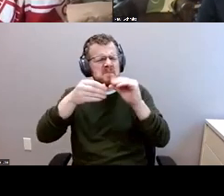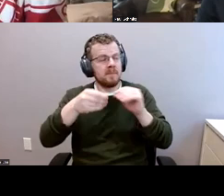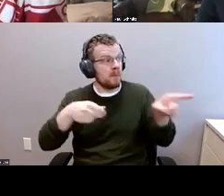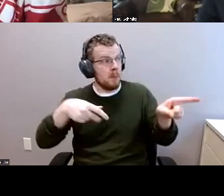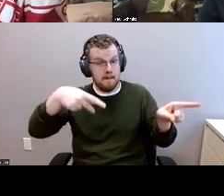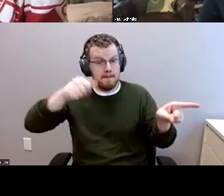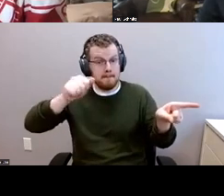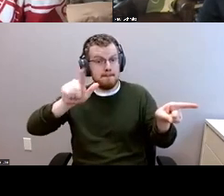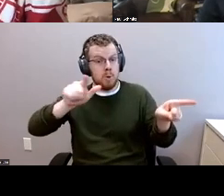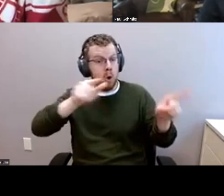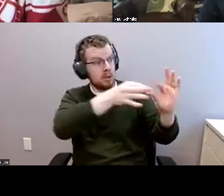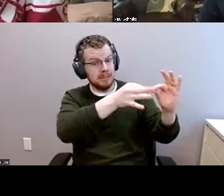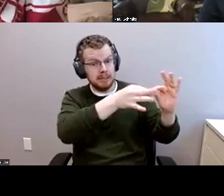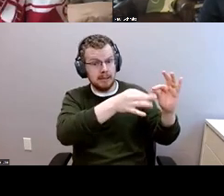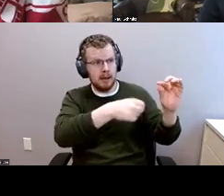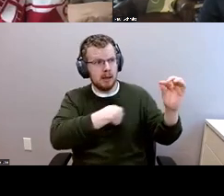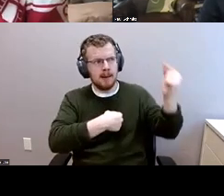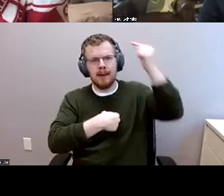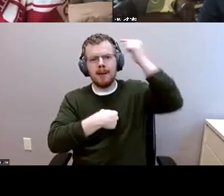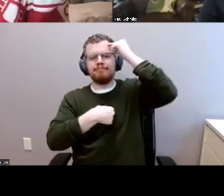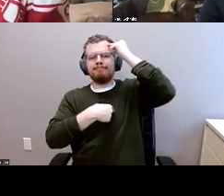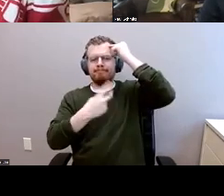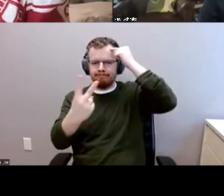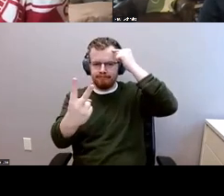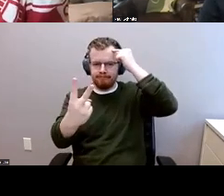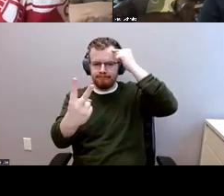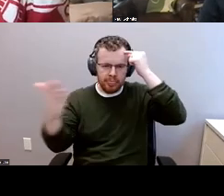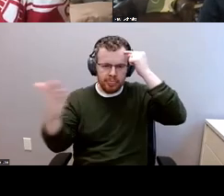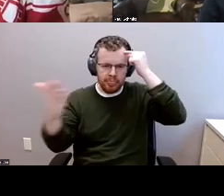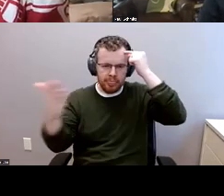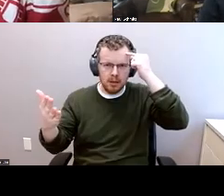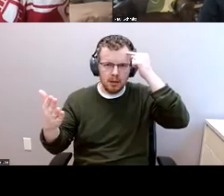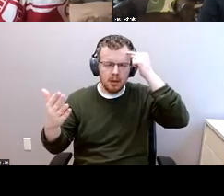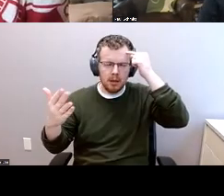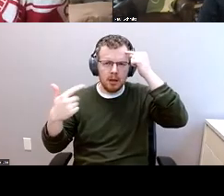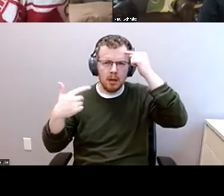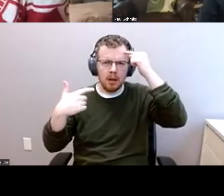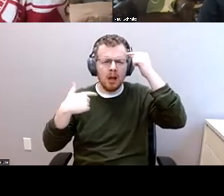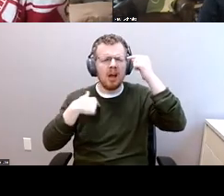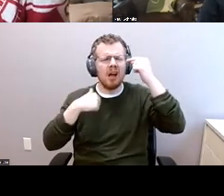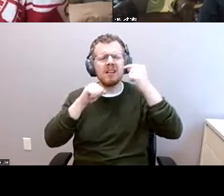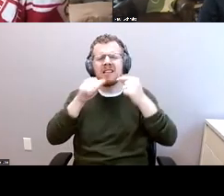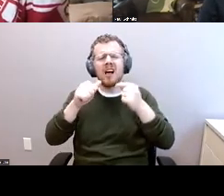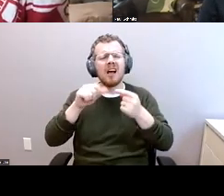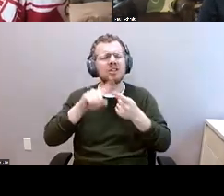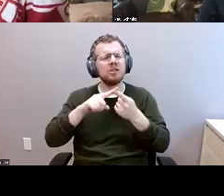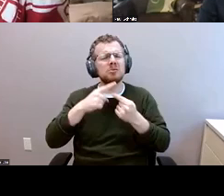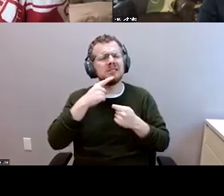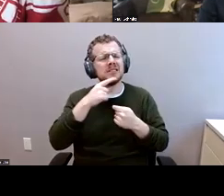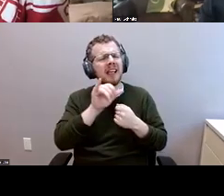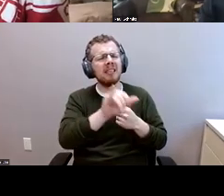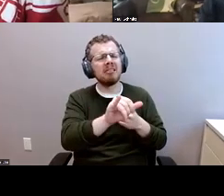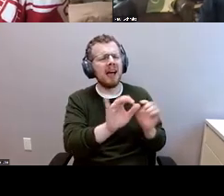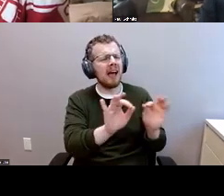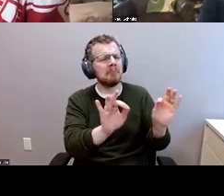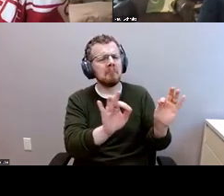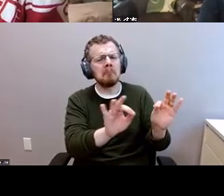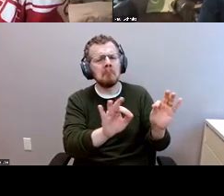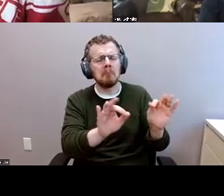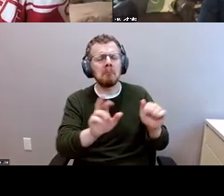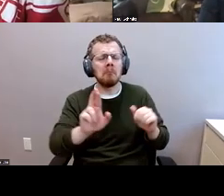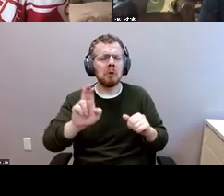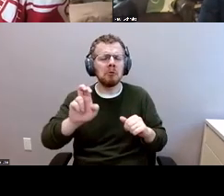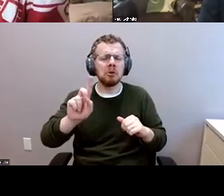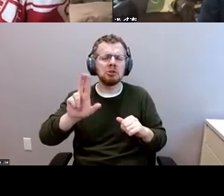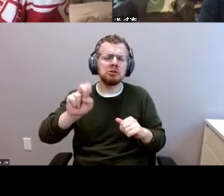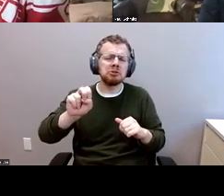made me think of two things, you know, and this is not to be reductive. None of this can ever be reduced or boiled down